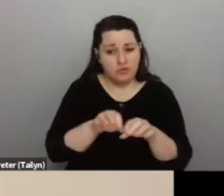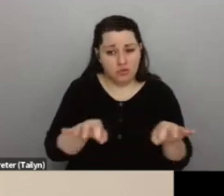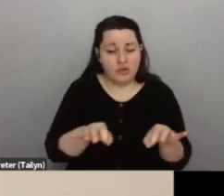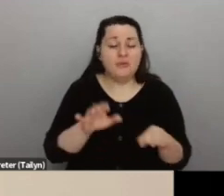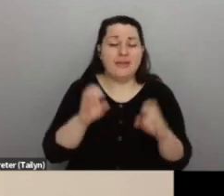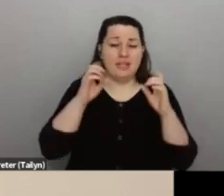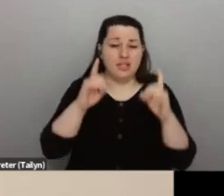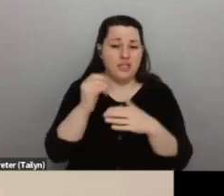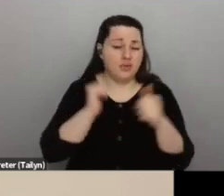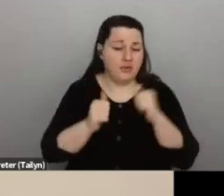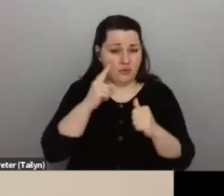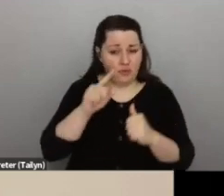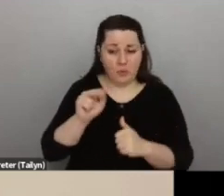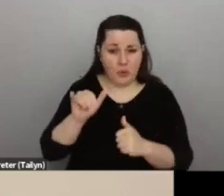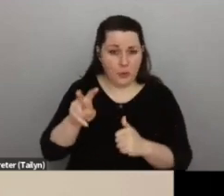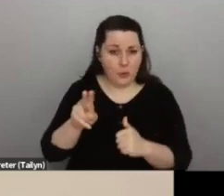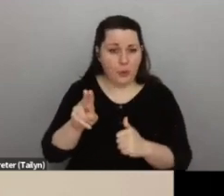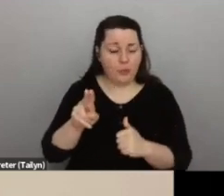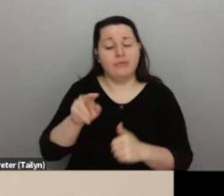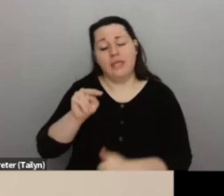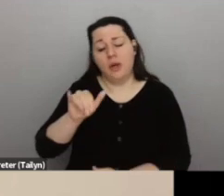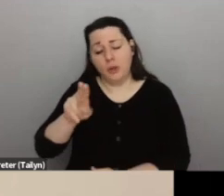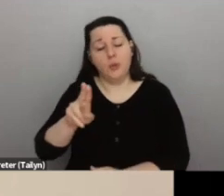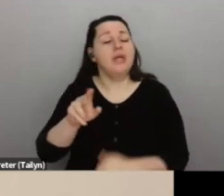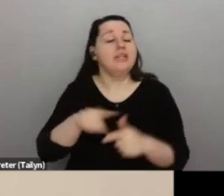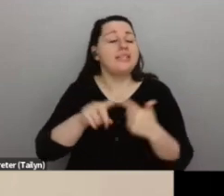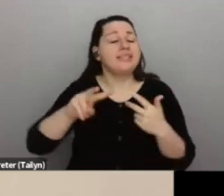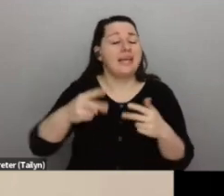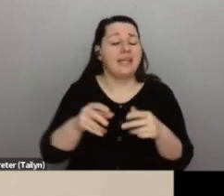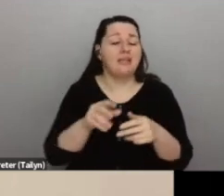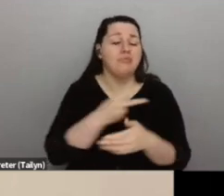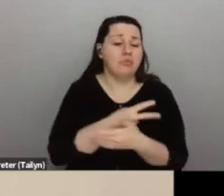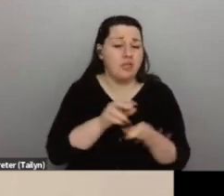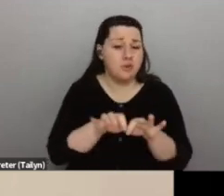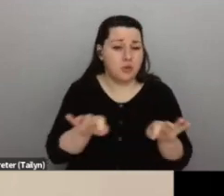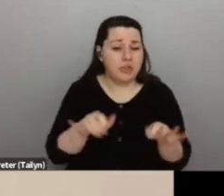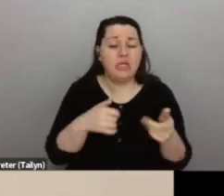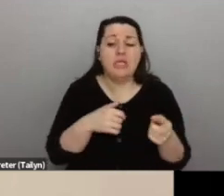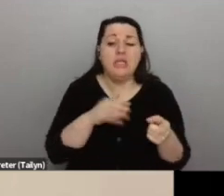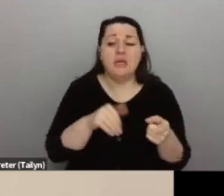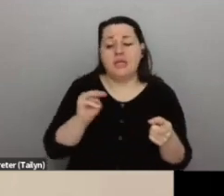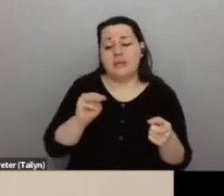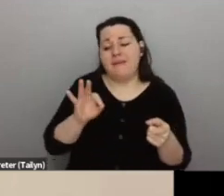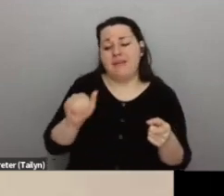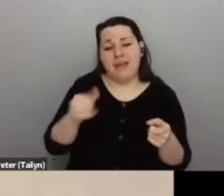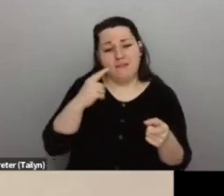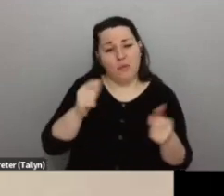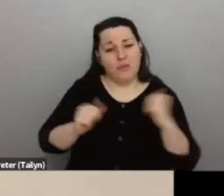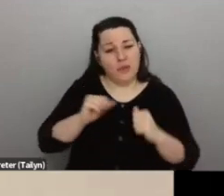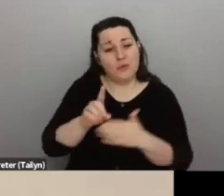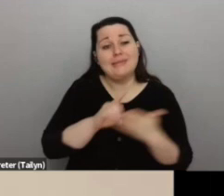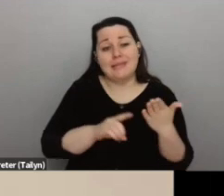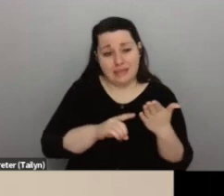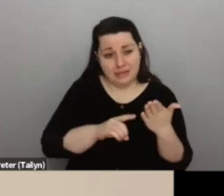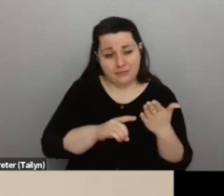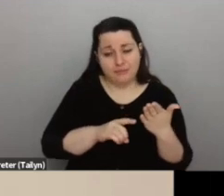NYU. And then my second graduate degree, I did an MFA in theater design.